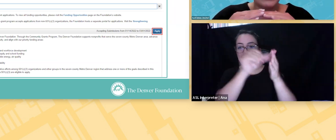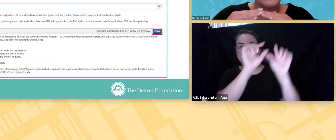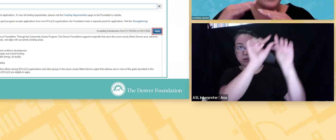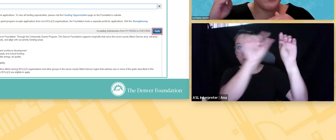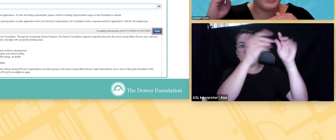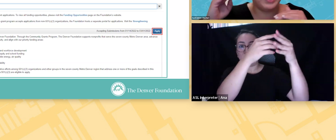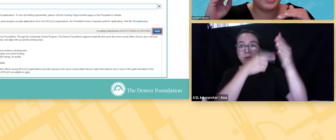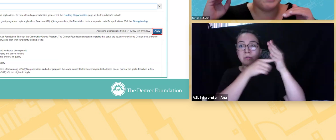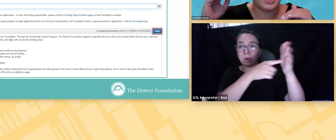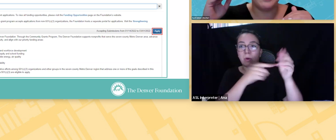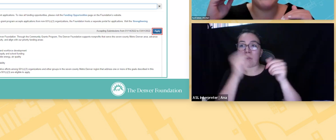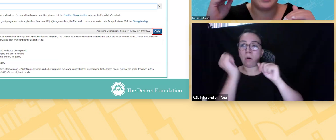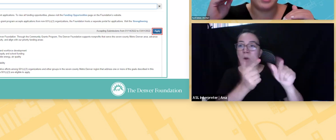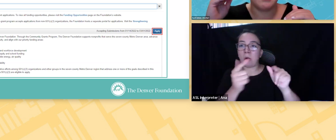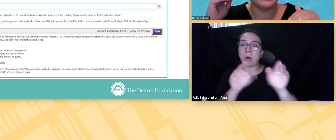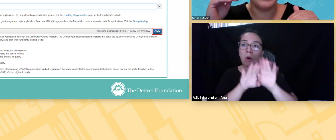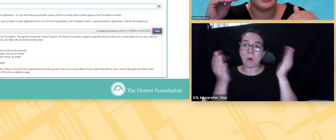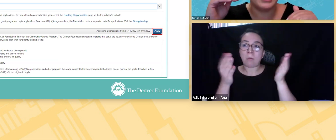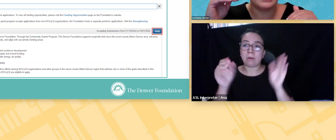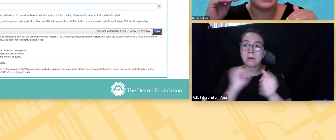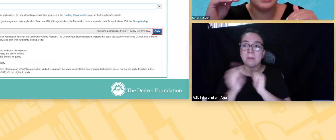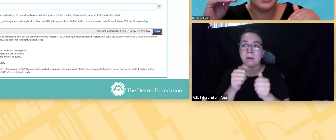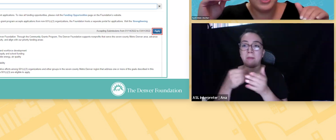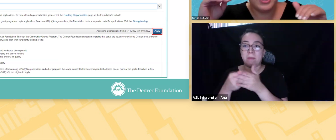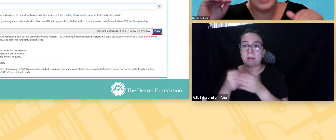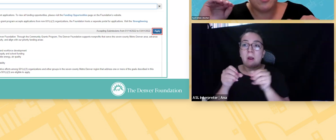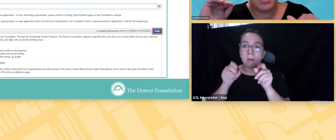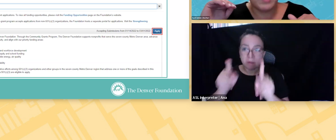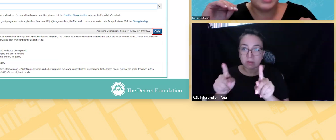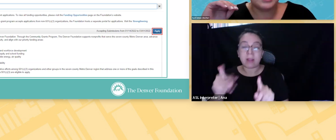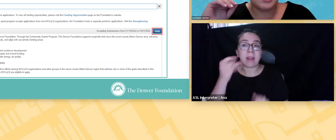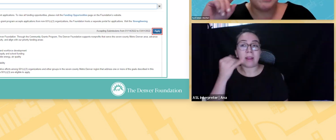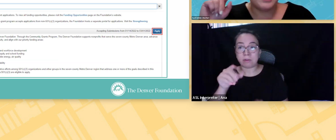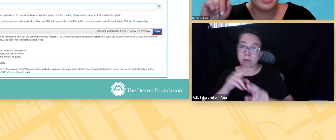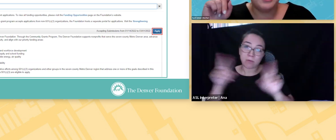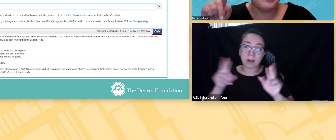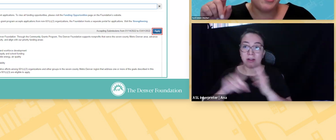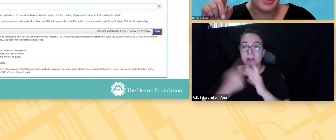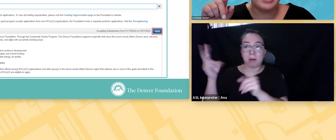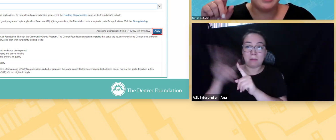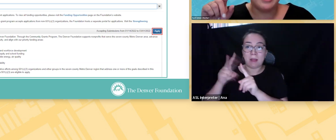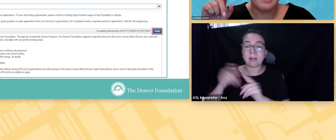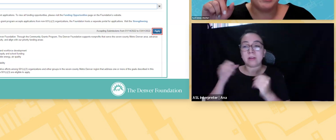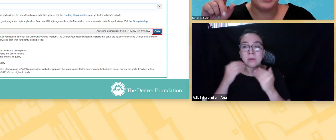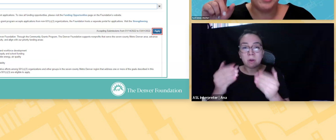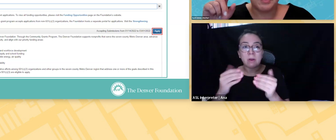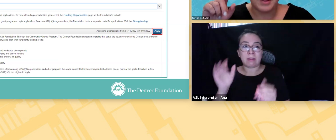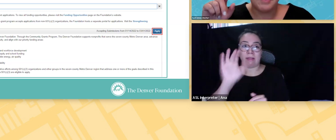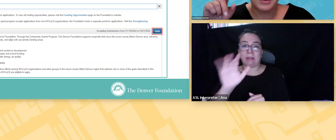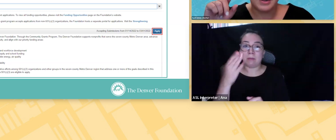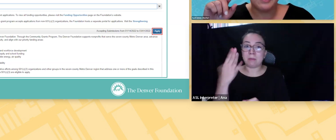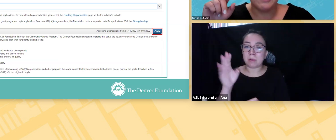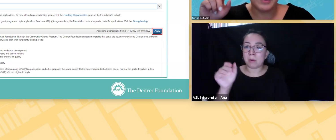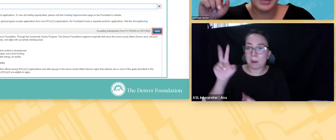display all of our open competitive funding opportunities. If you are ready to start applying, you can go ahead and click that blue